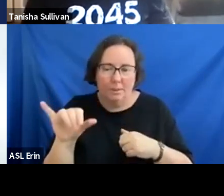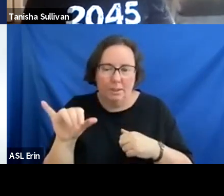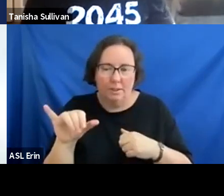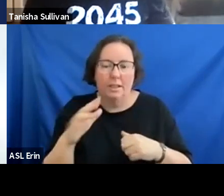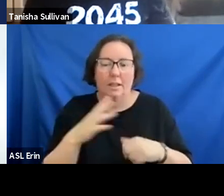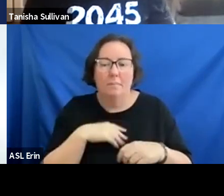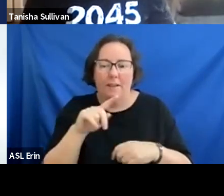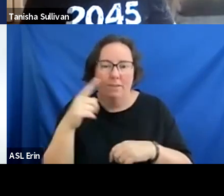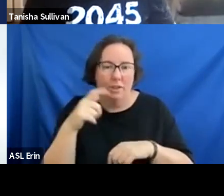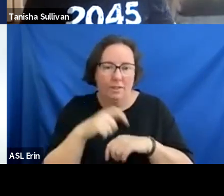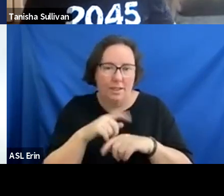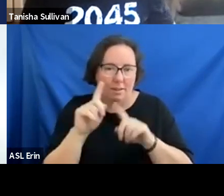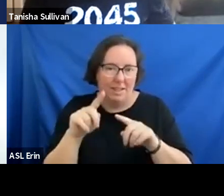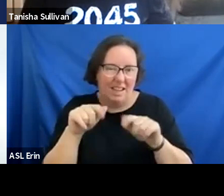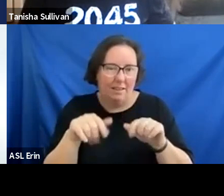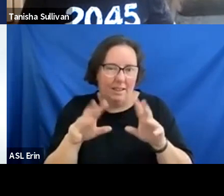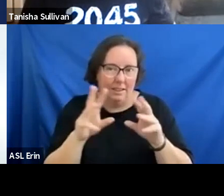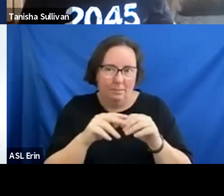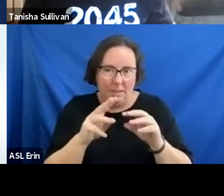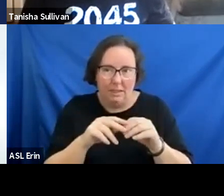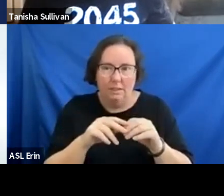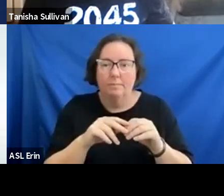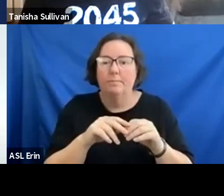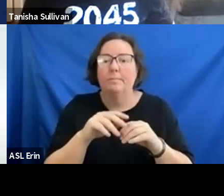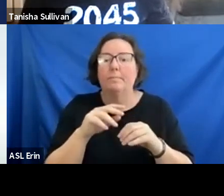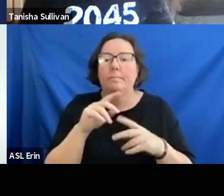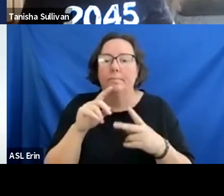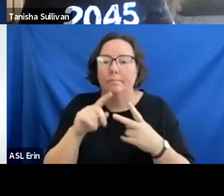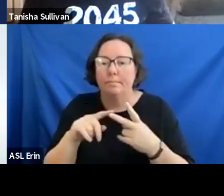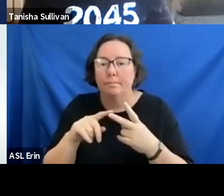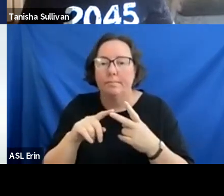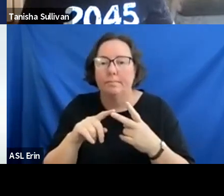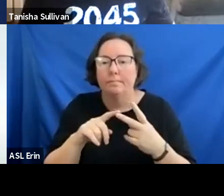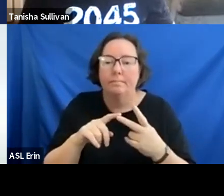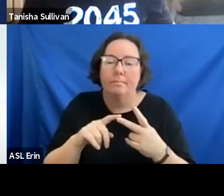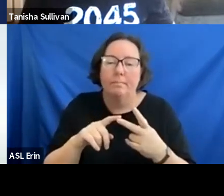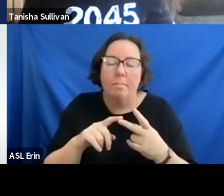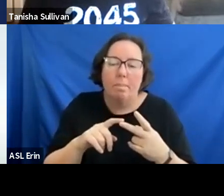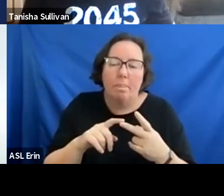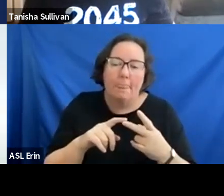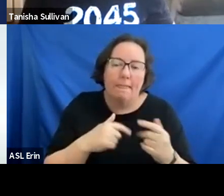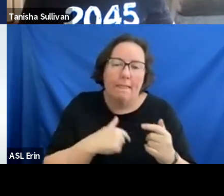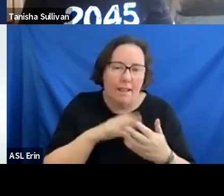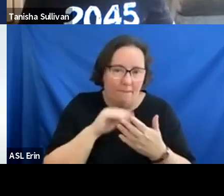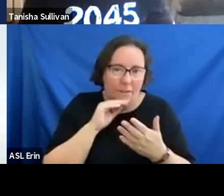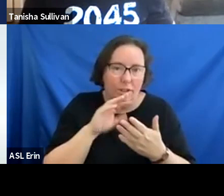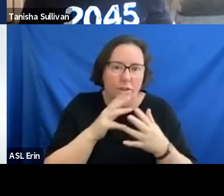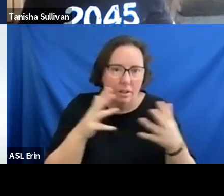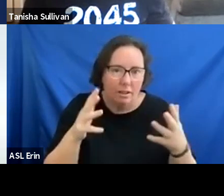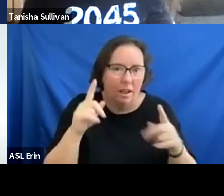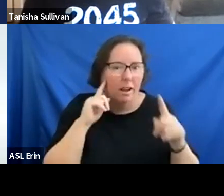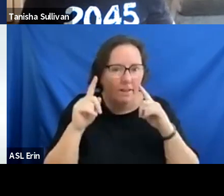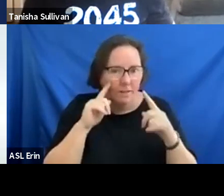my first time to attend this kind of activities. And I learn a lot, I hear a